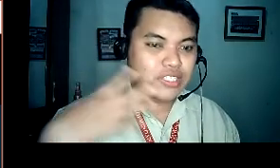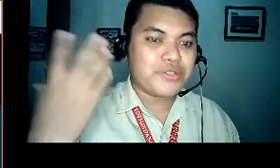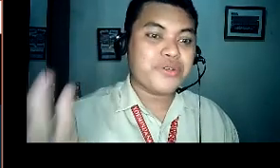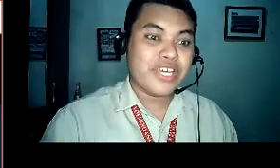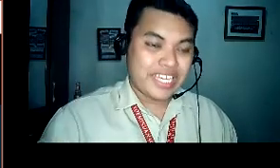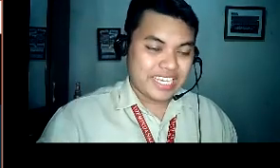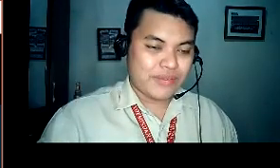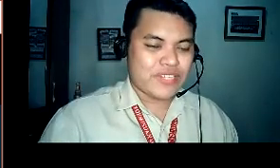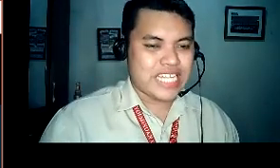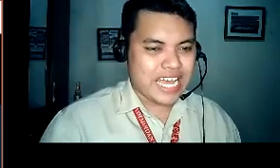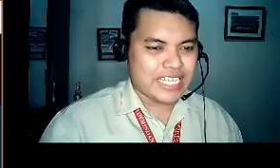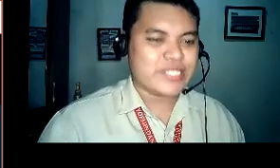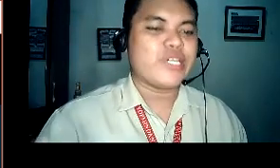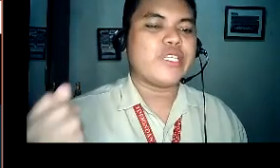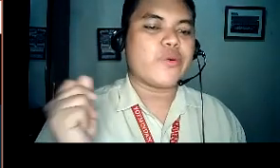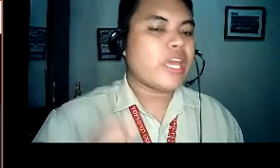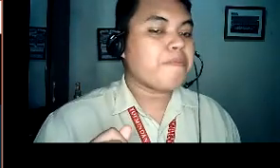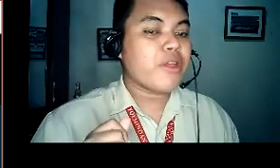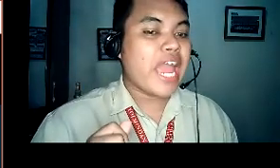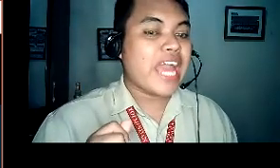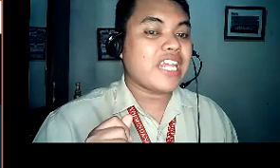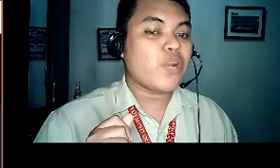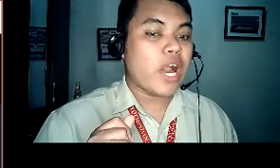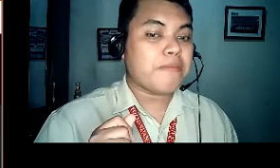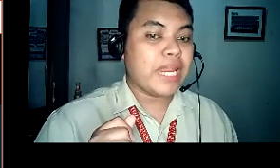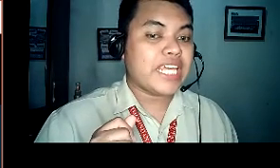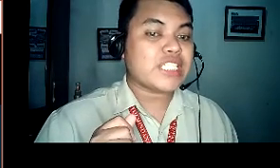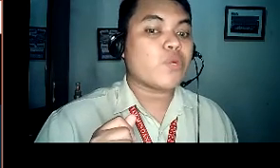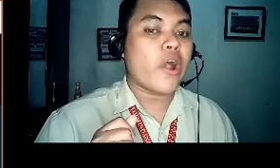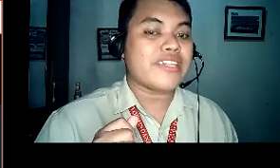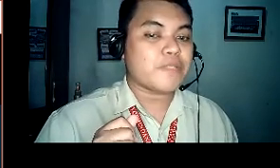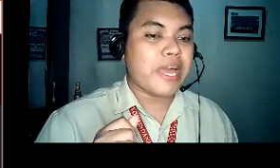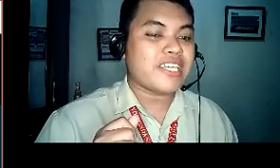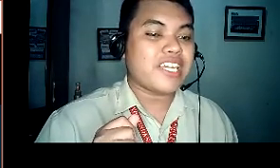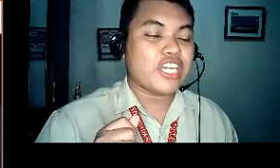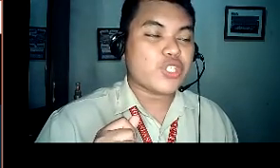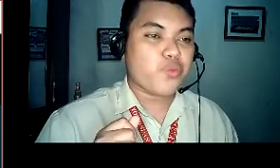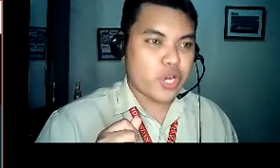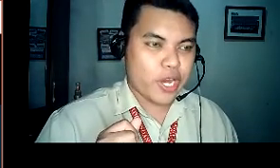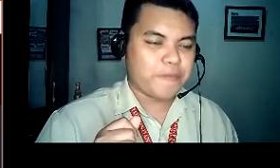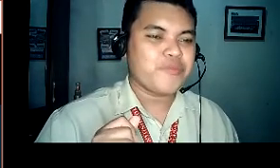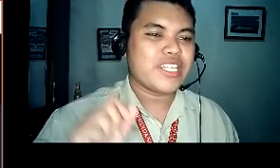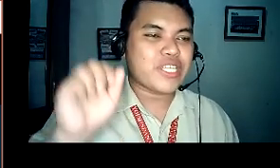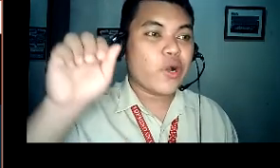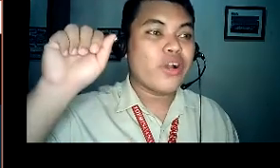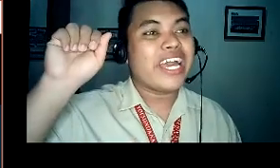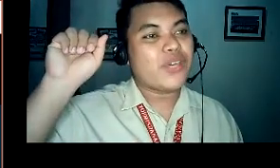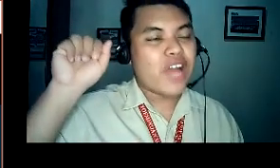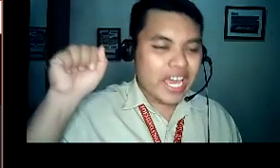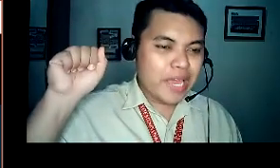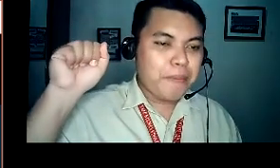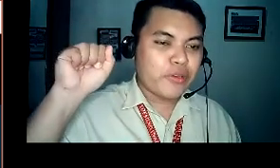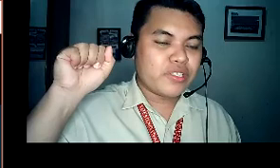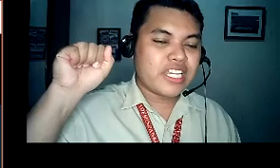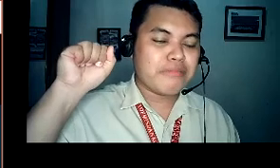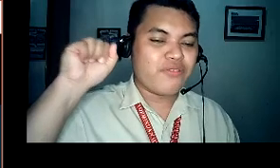I'm trying to emphasize. So keep your hand in one place while spelling each word. So if